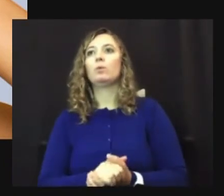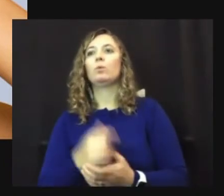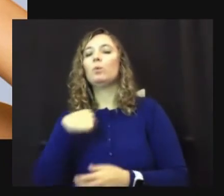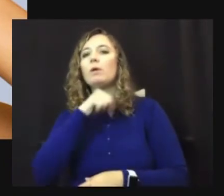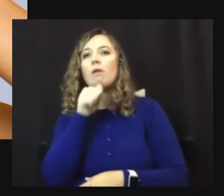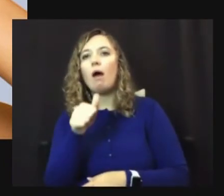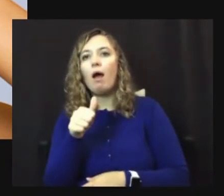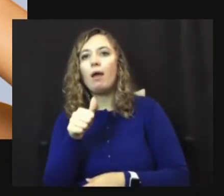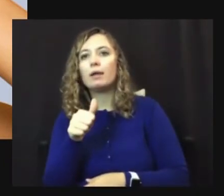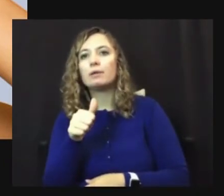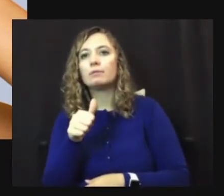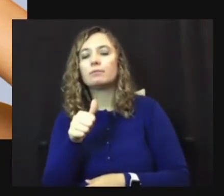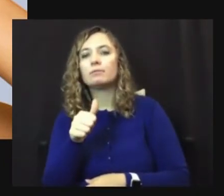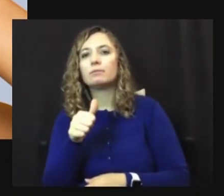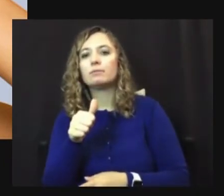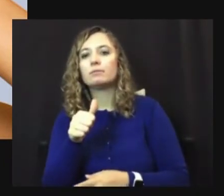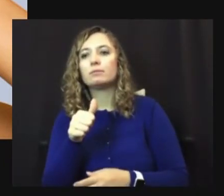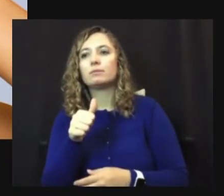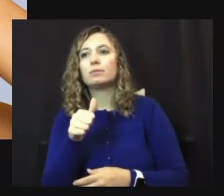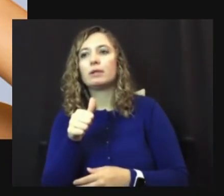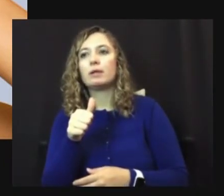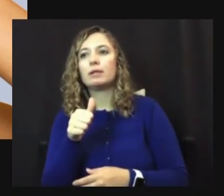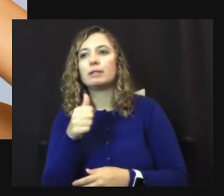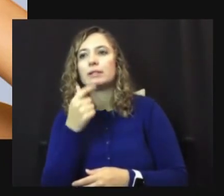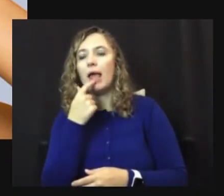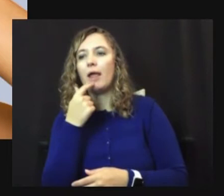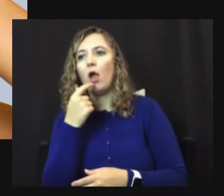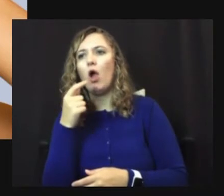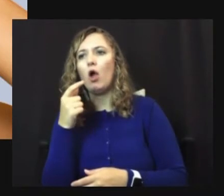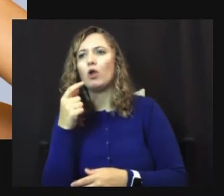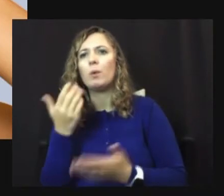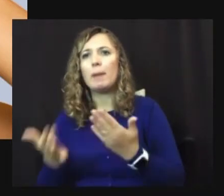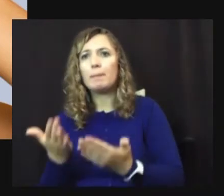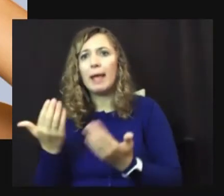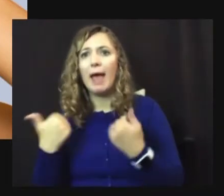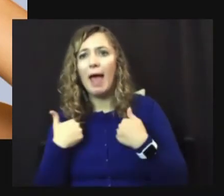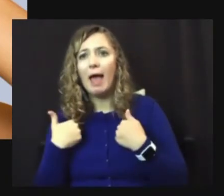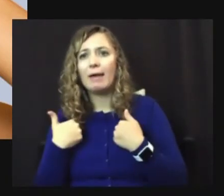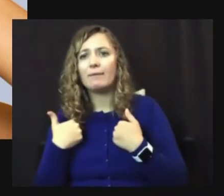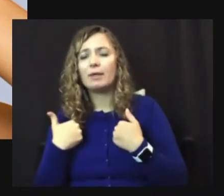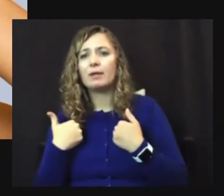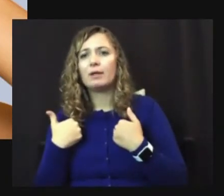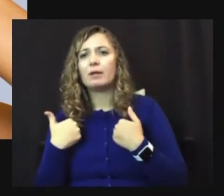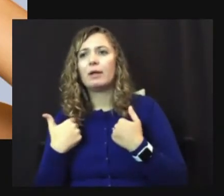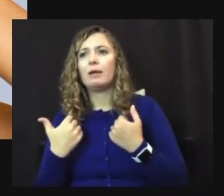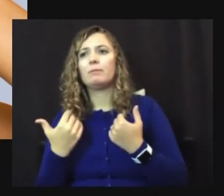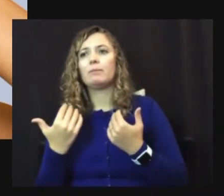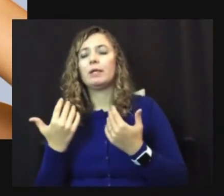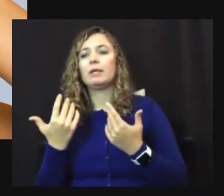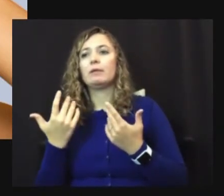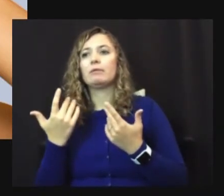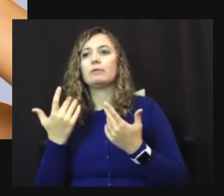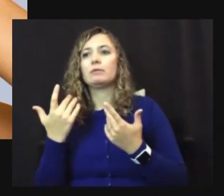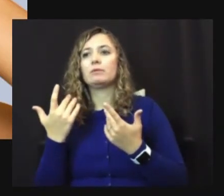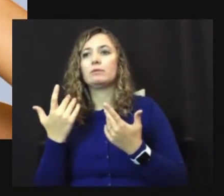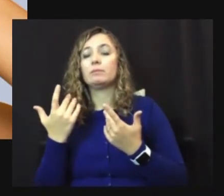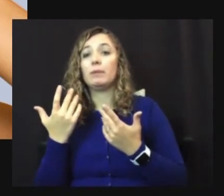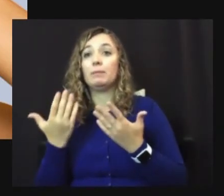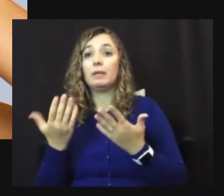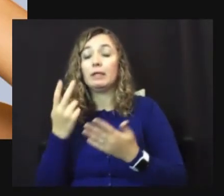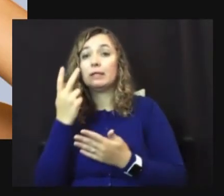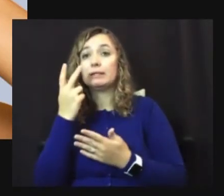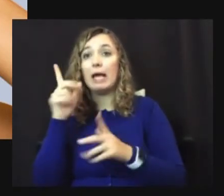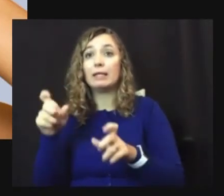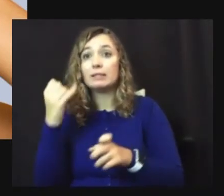support. And we can try them. We can see what your risks are, right?